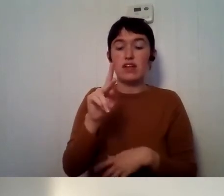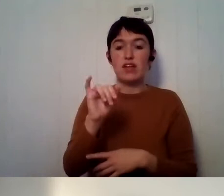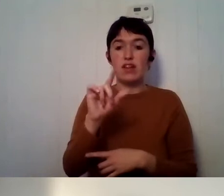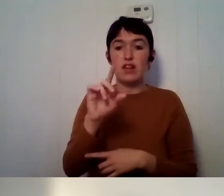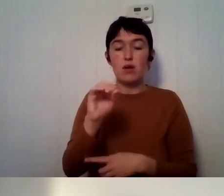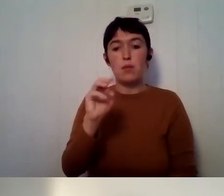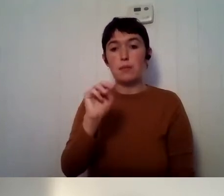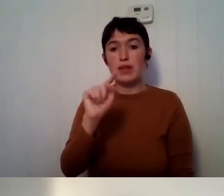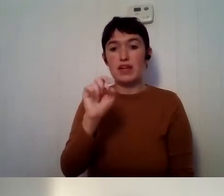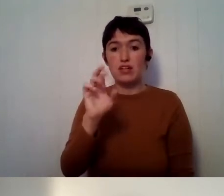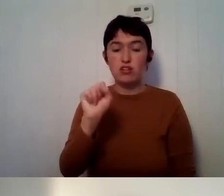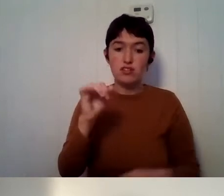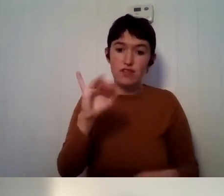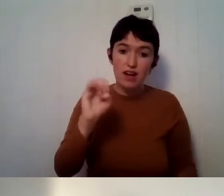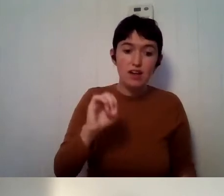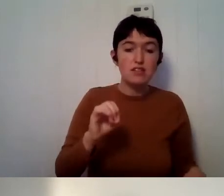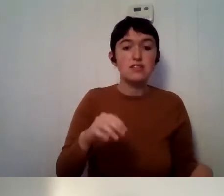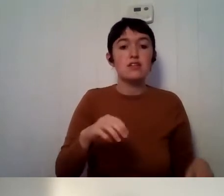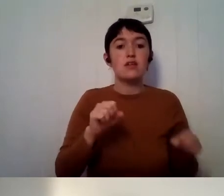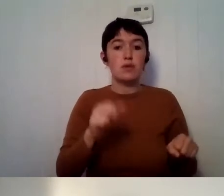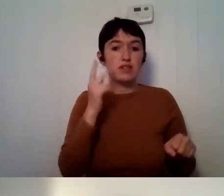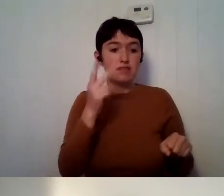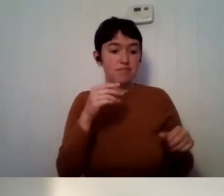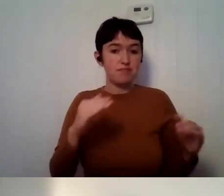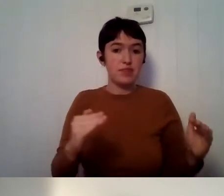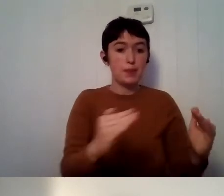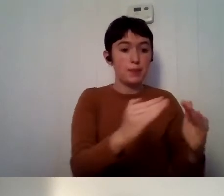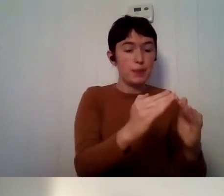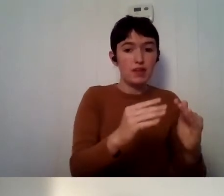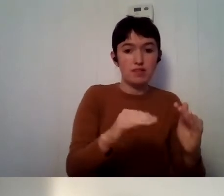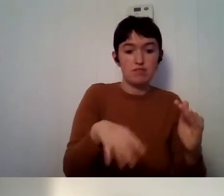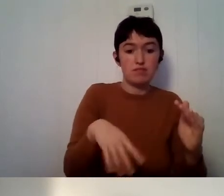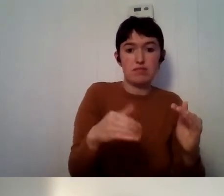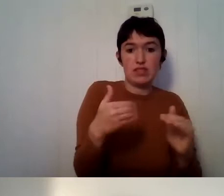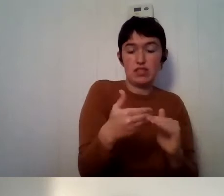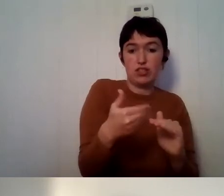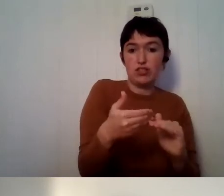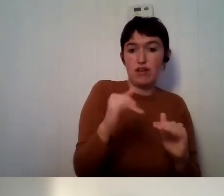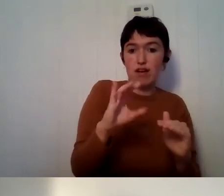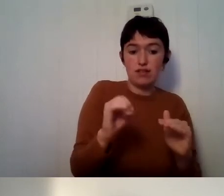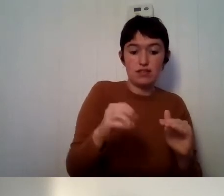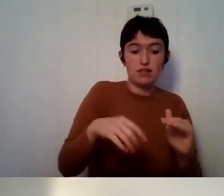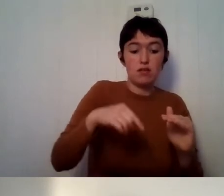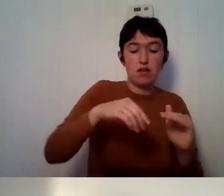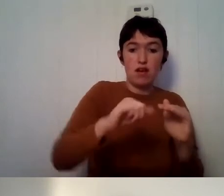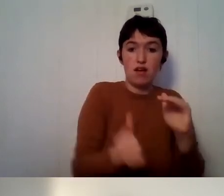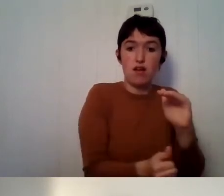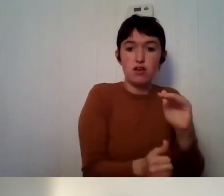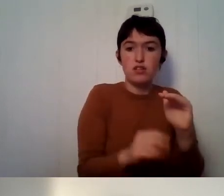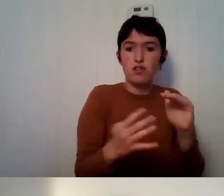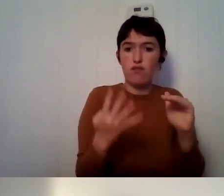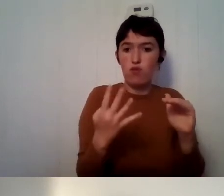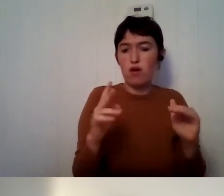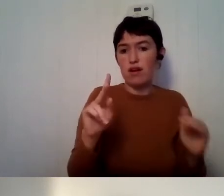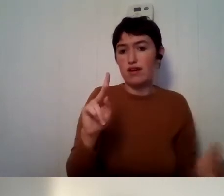nanoks, those mountain peaks are coming up through the ice, below them, it goes 4 kilometers down, and you think, well, we seem to